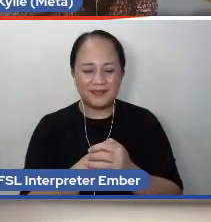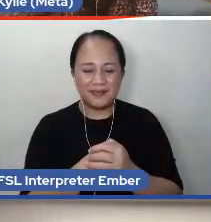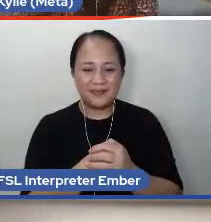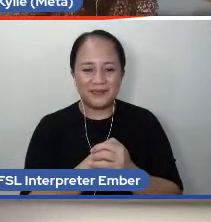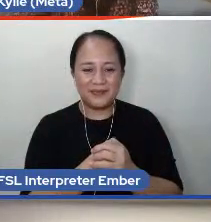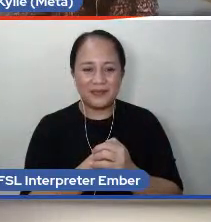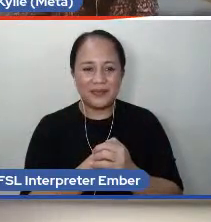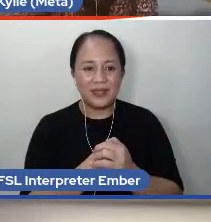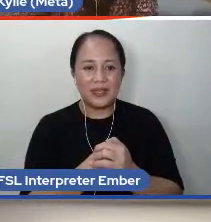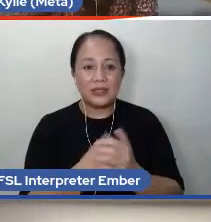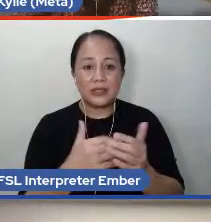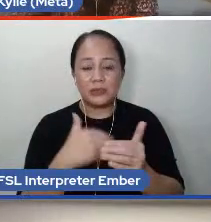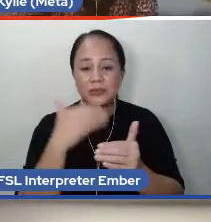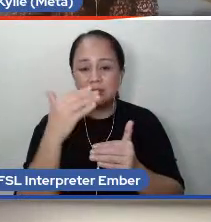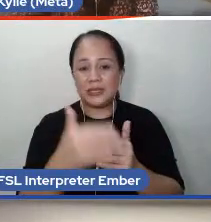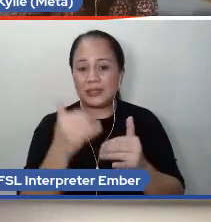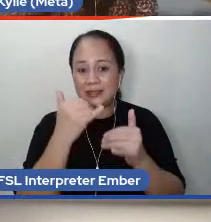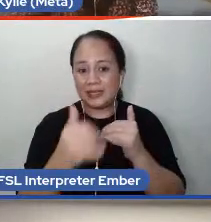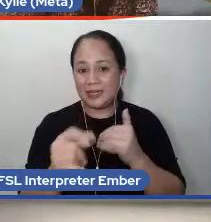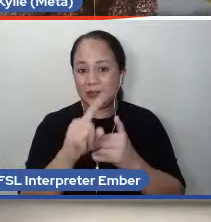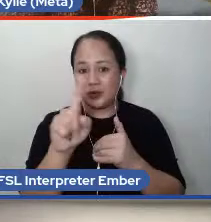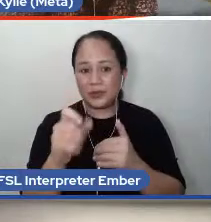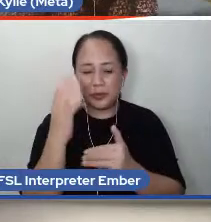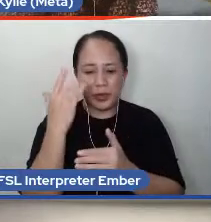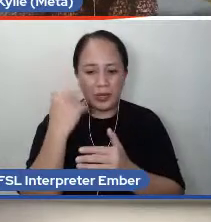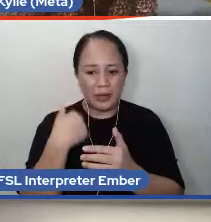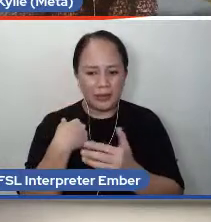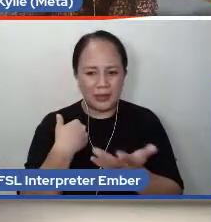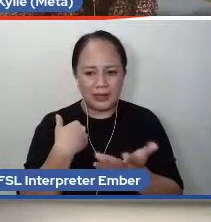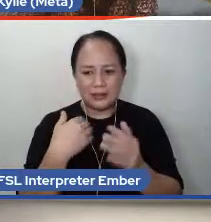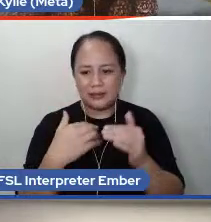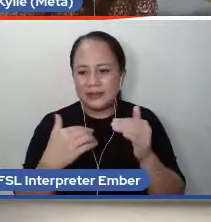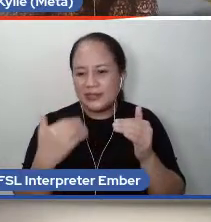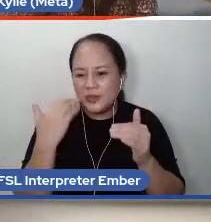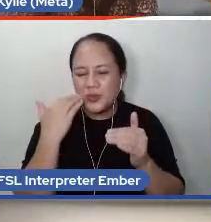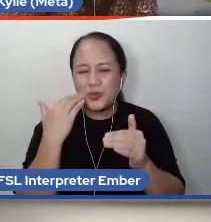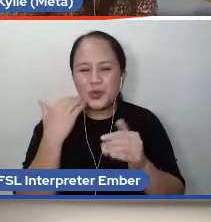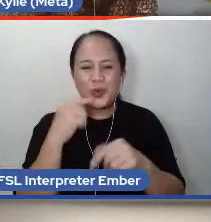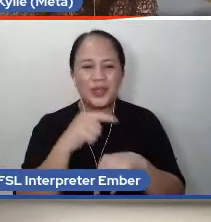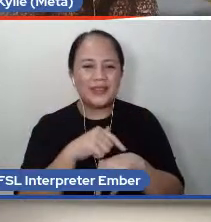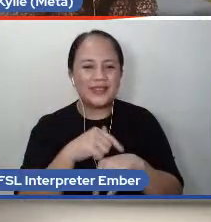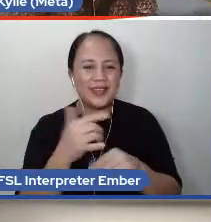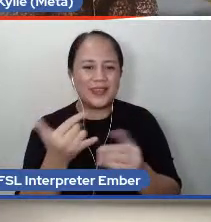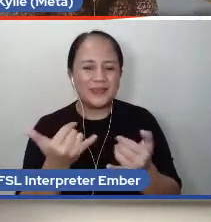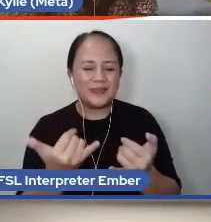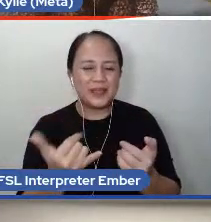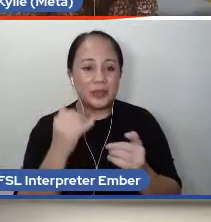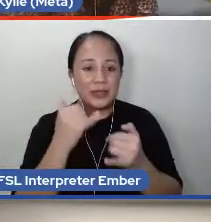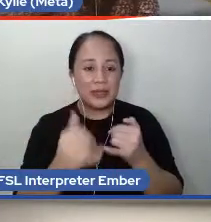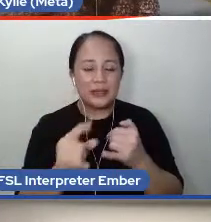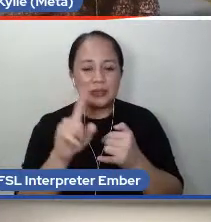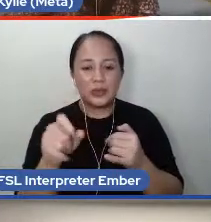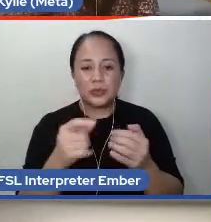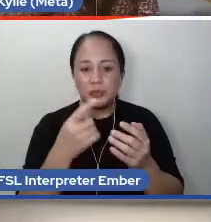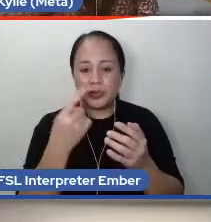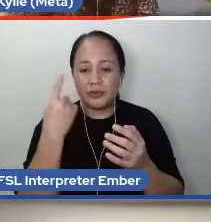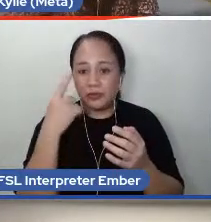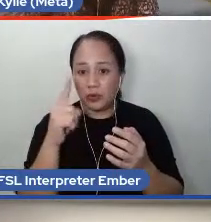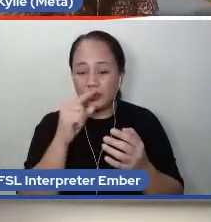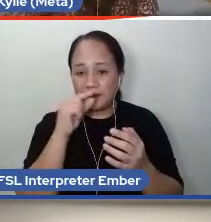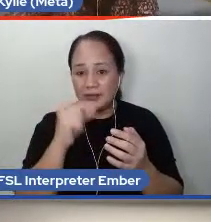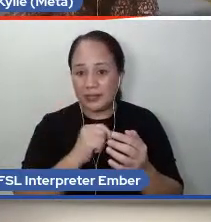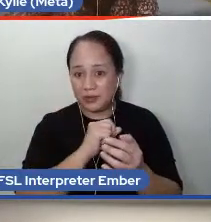We'll now proceed with our last question because I believe you are time constrained. So, last question. This is addressed to all our guests right